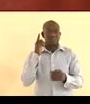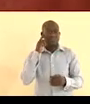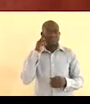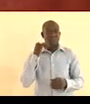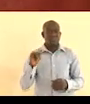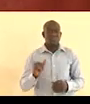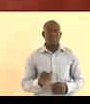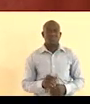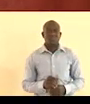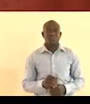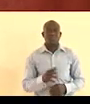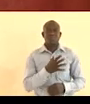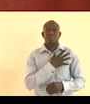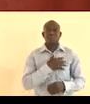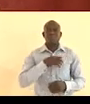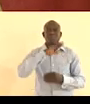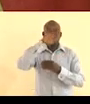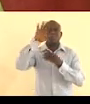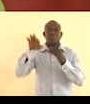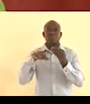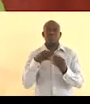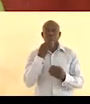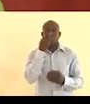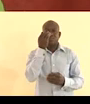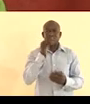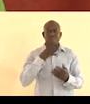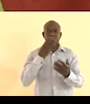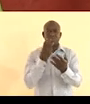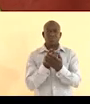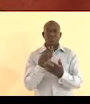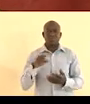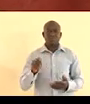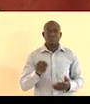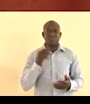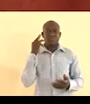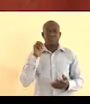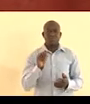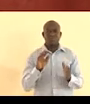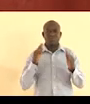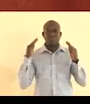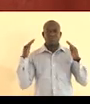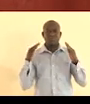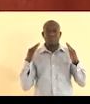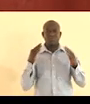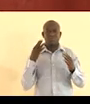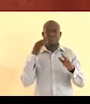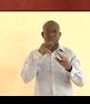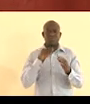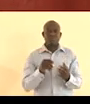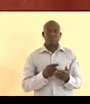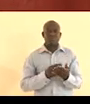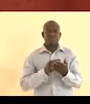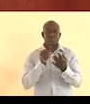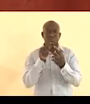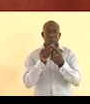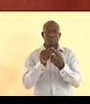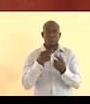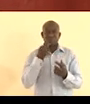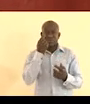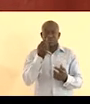your hearing." And all spoke well of him and wondered at the gracious words